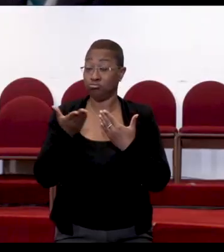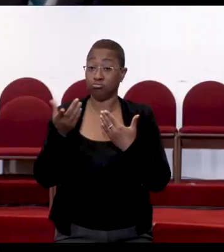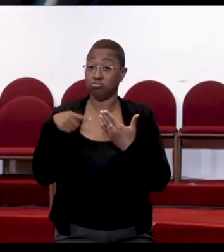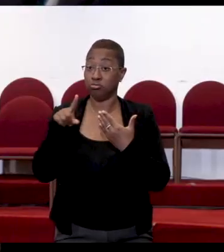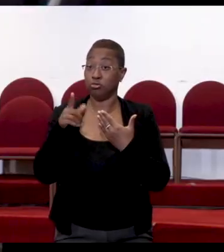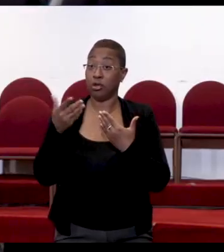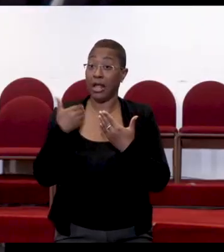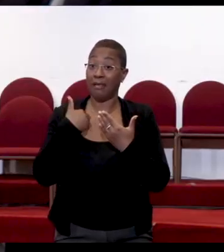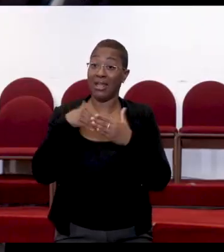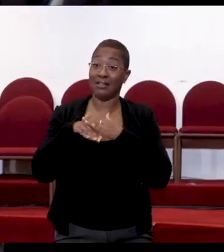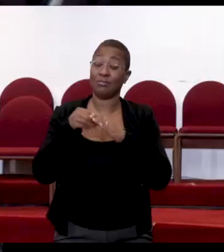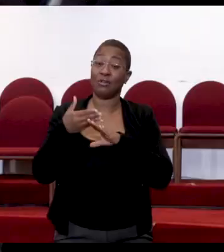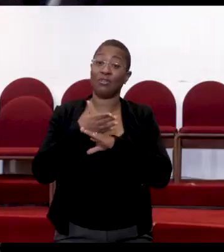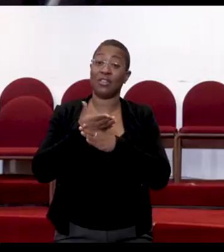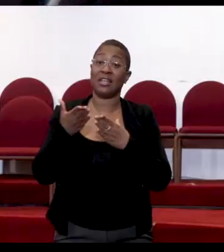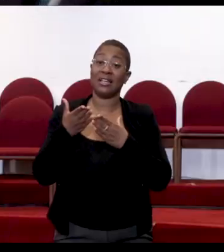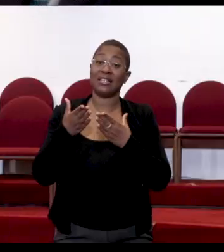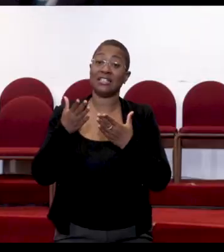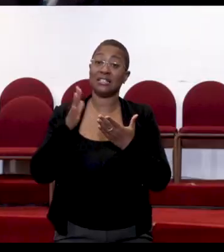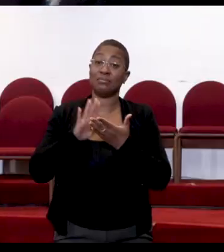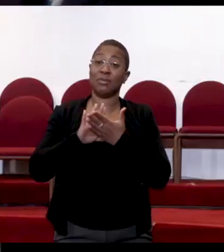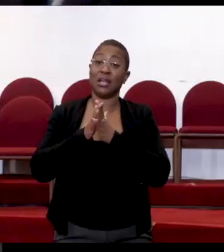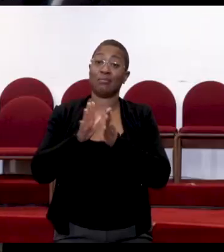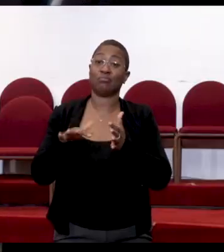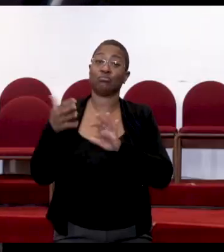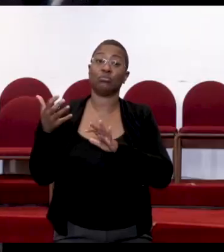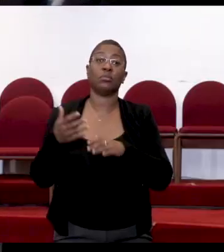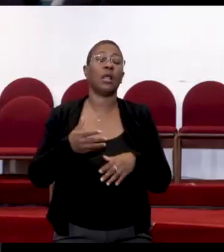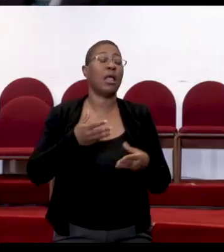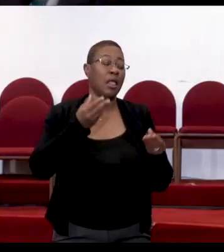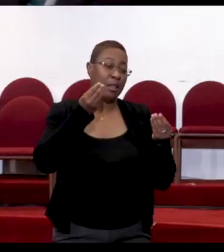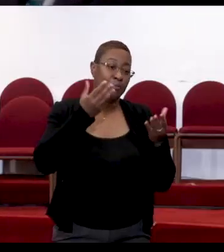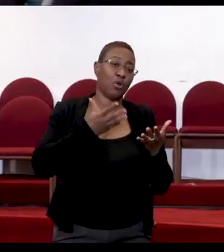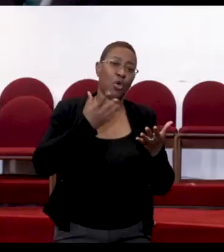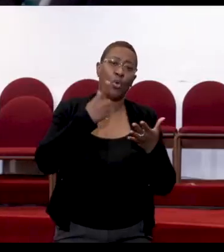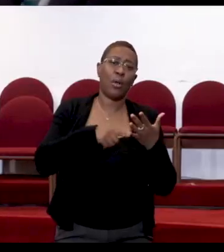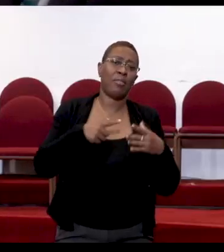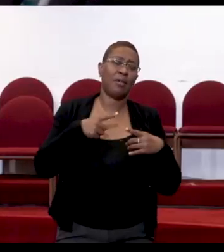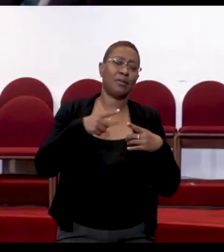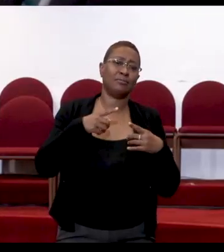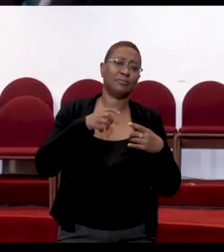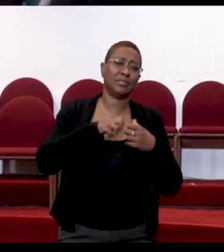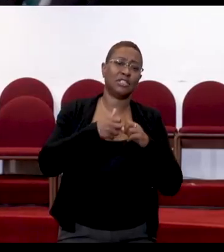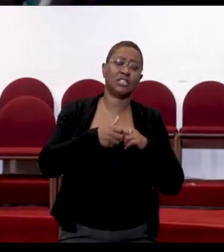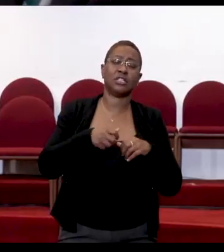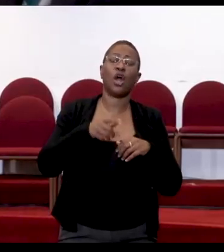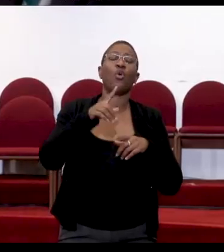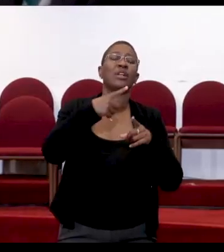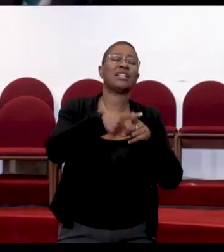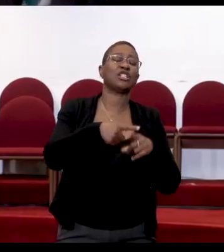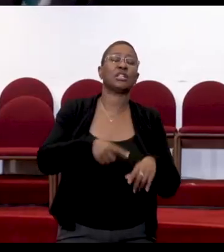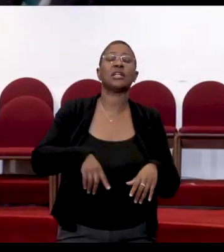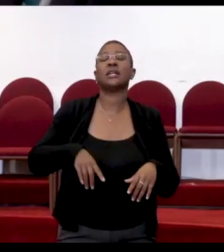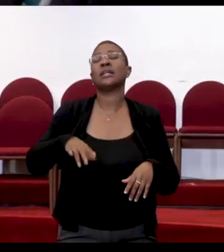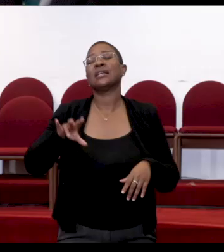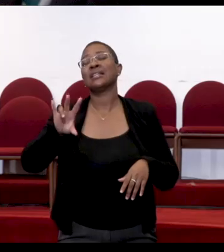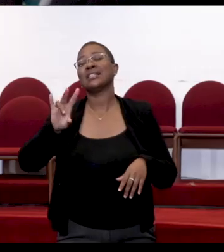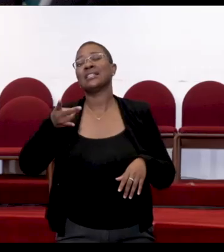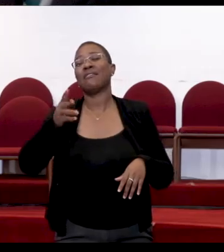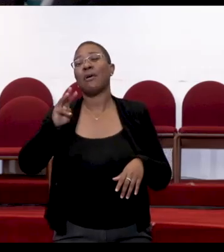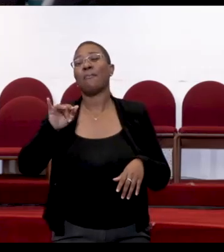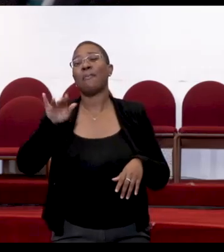access to before things get out of hand. So tell me what intersections you're near. 7 Mile, Ryan